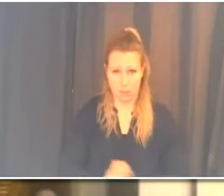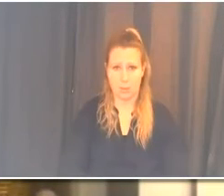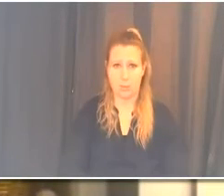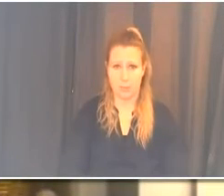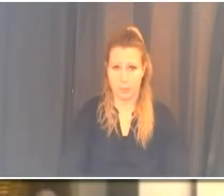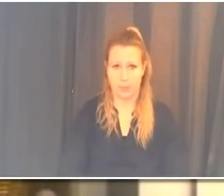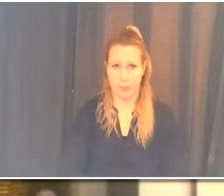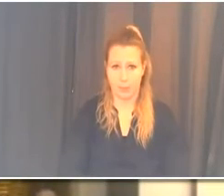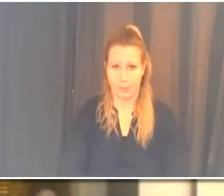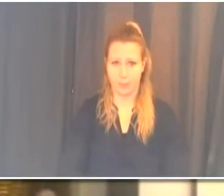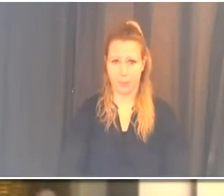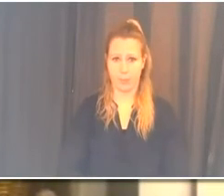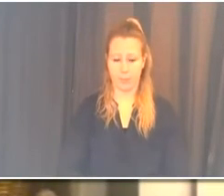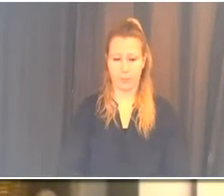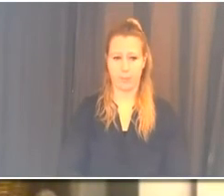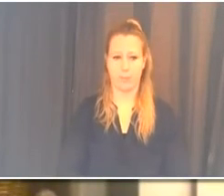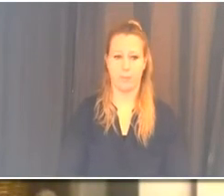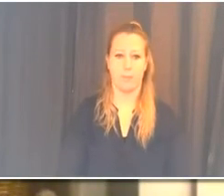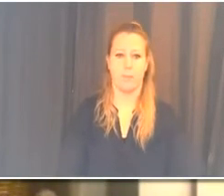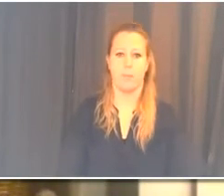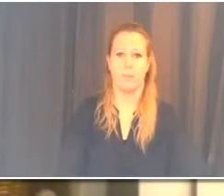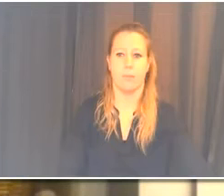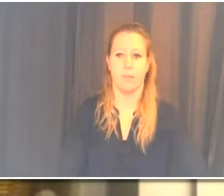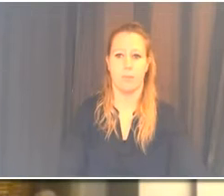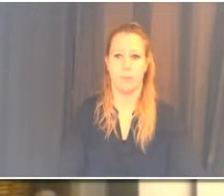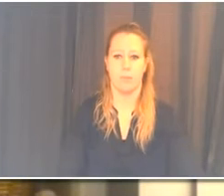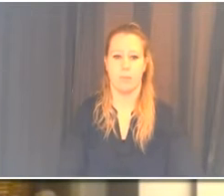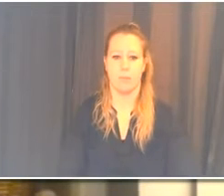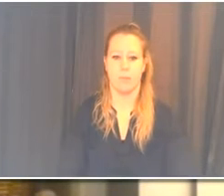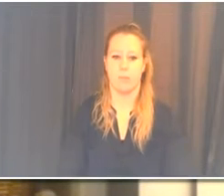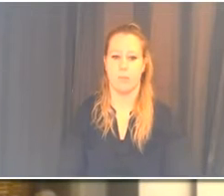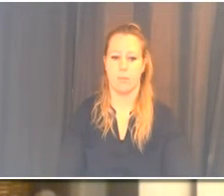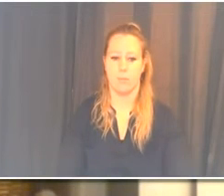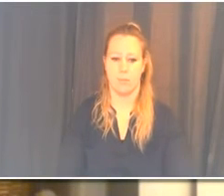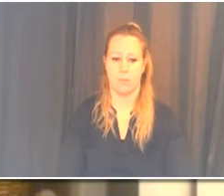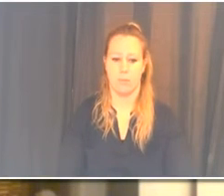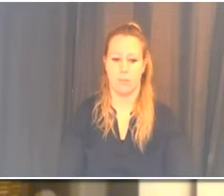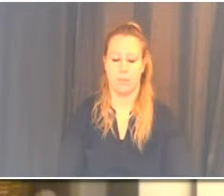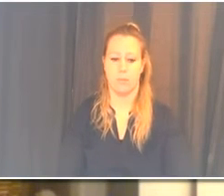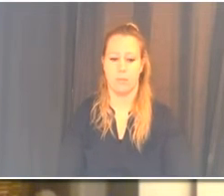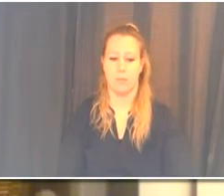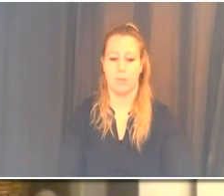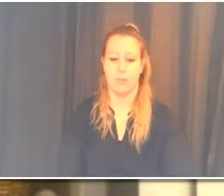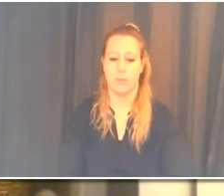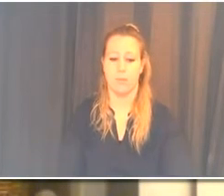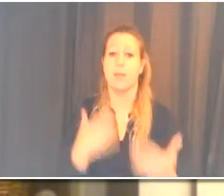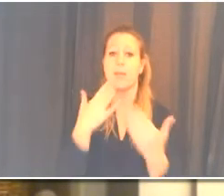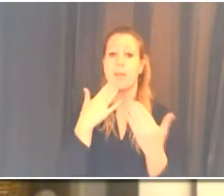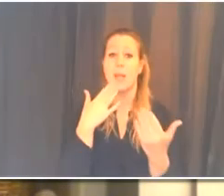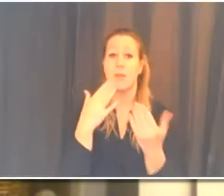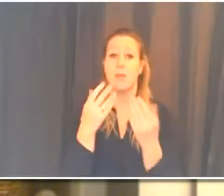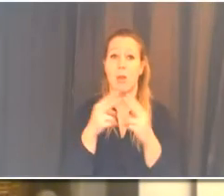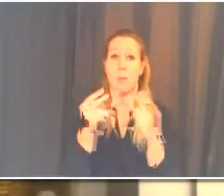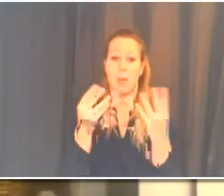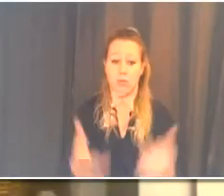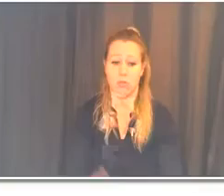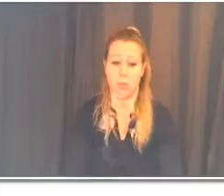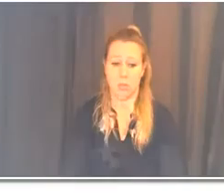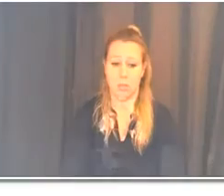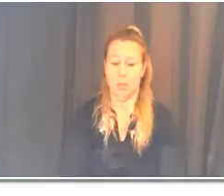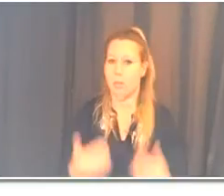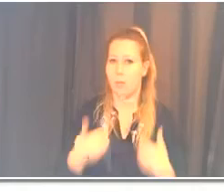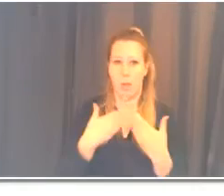judge kuger from Sanctuary for families um please begin once the sergeant has started the CL